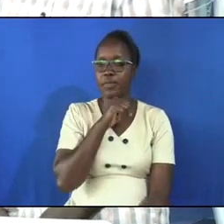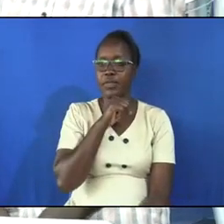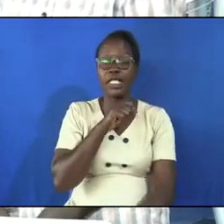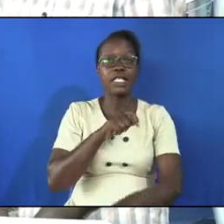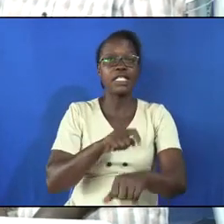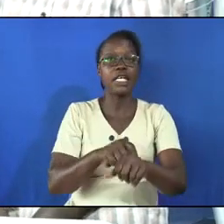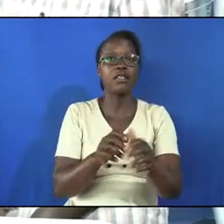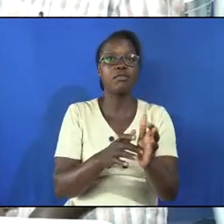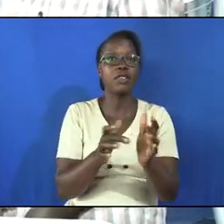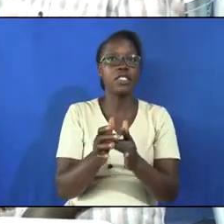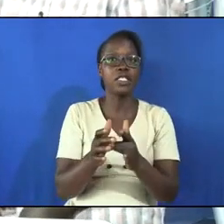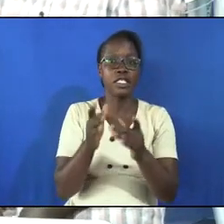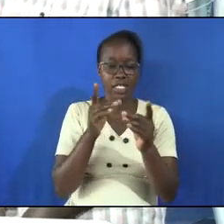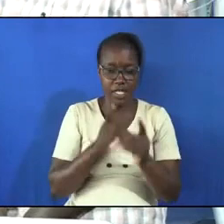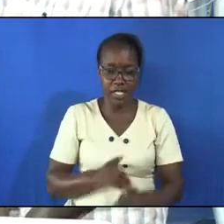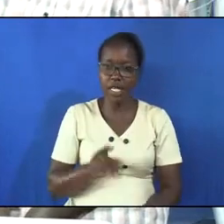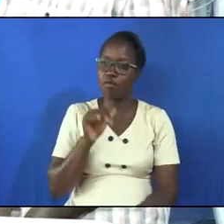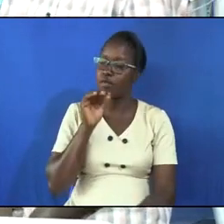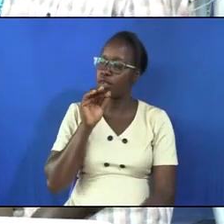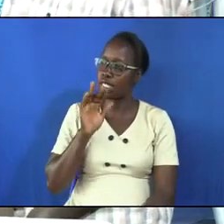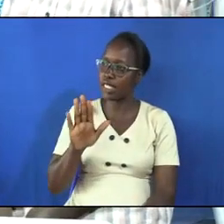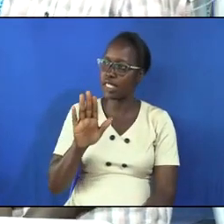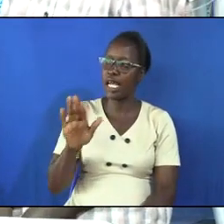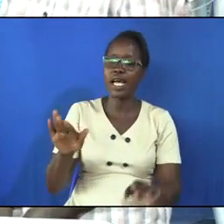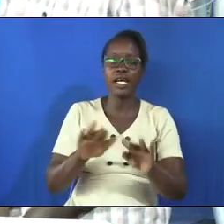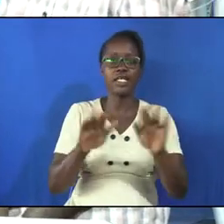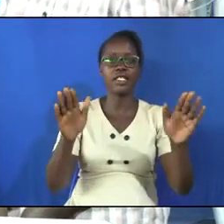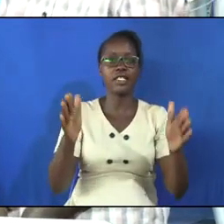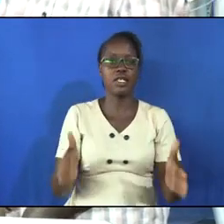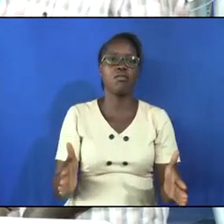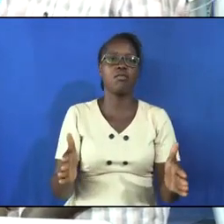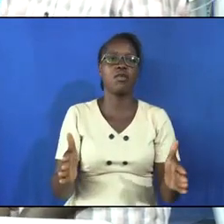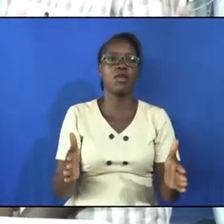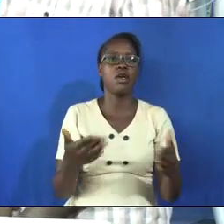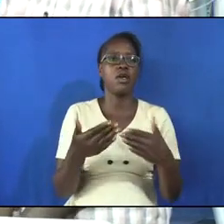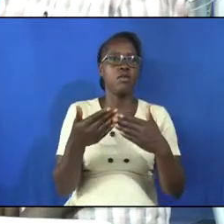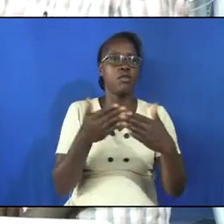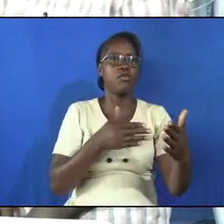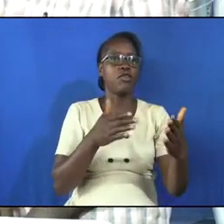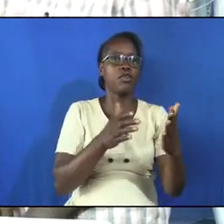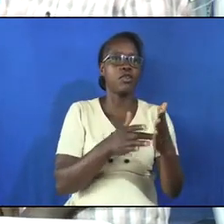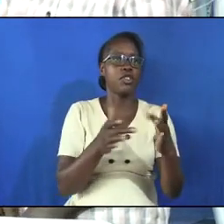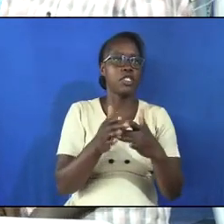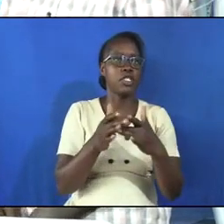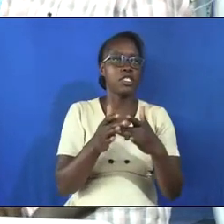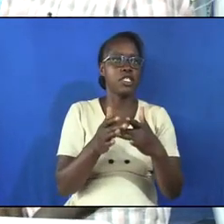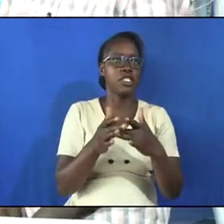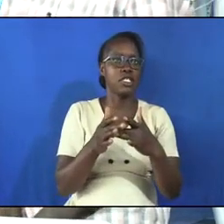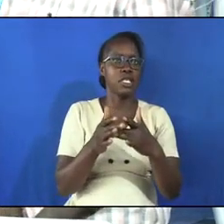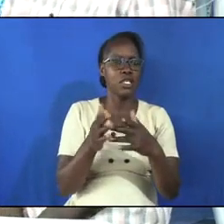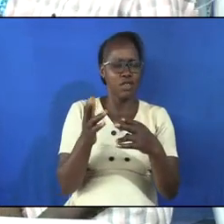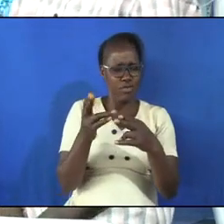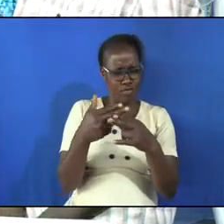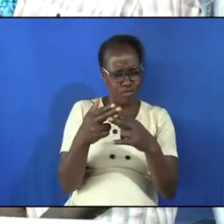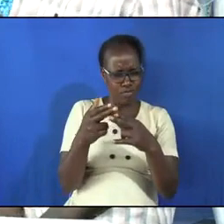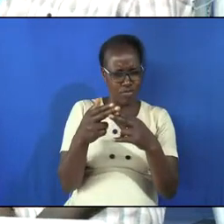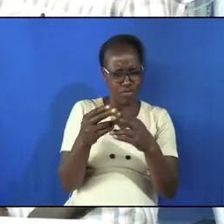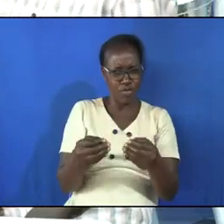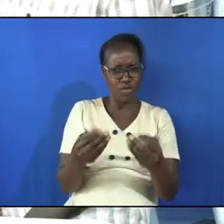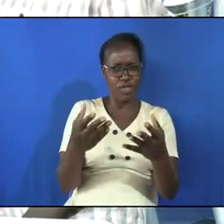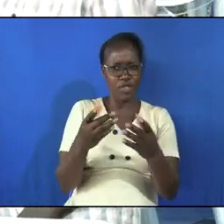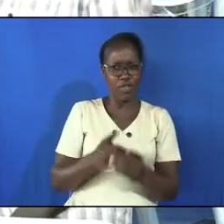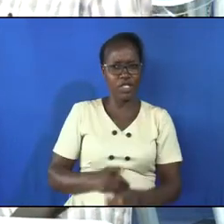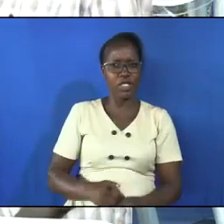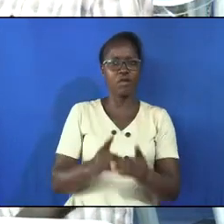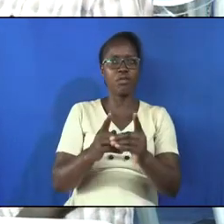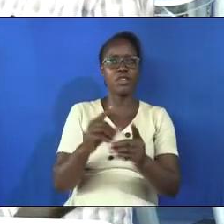Jesus and his disciples were at the table. Before Jesus was about to give his